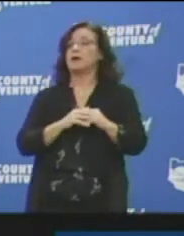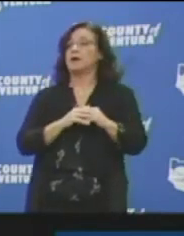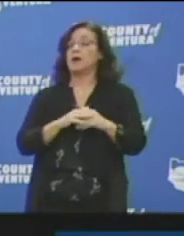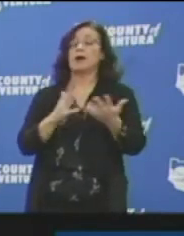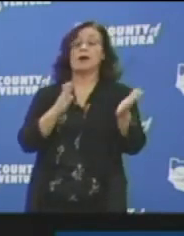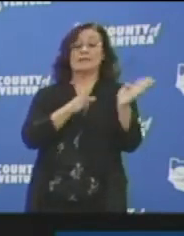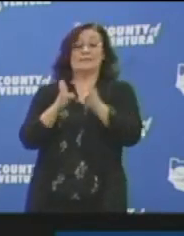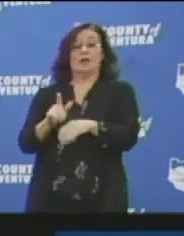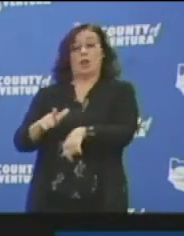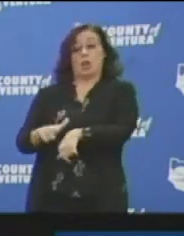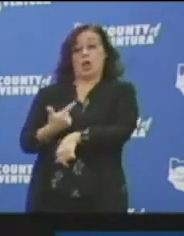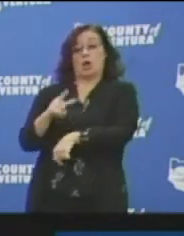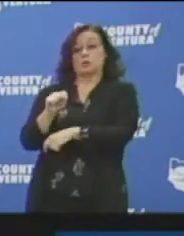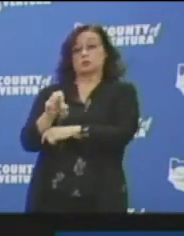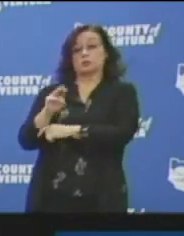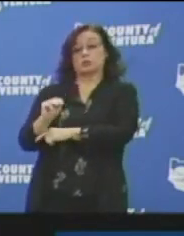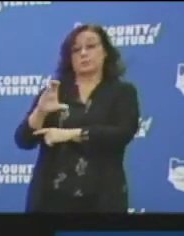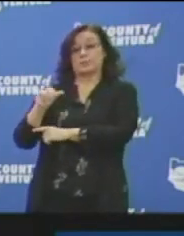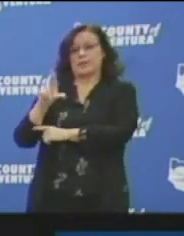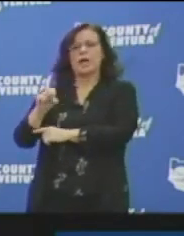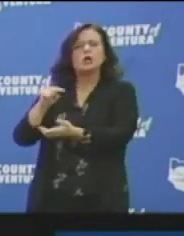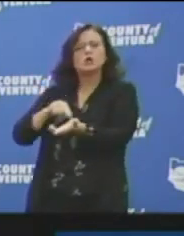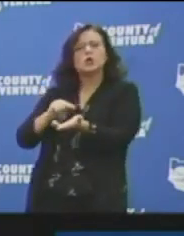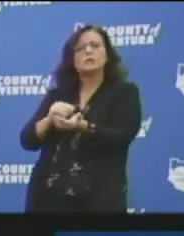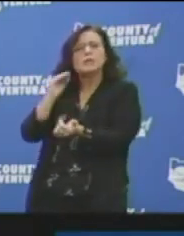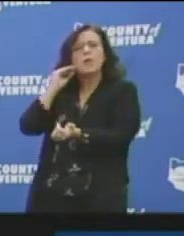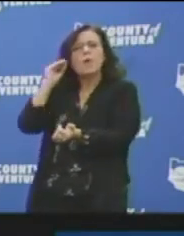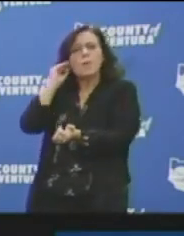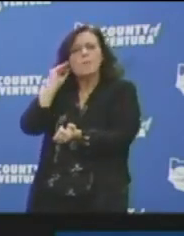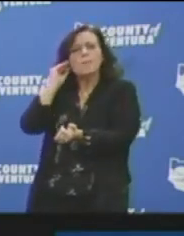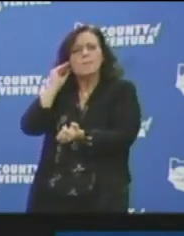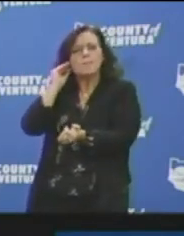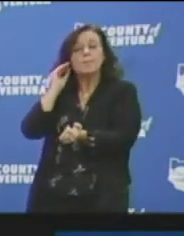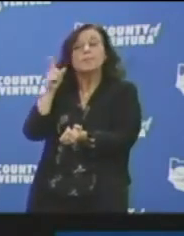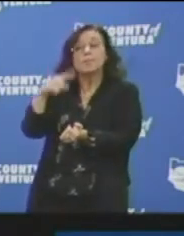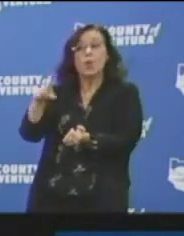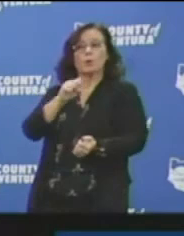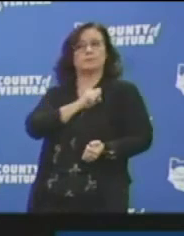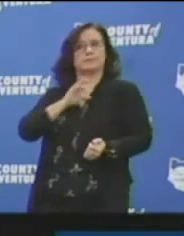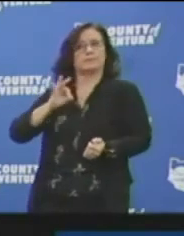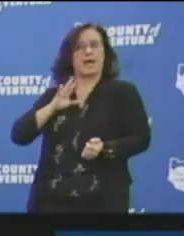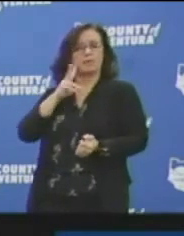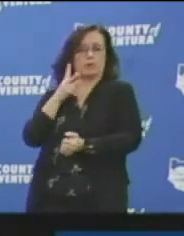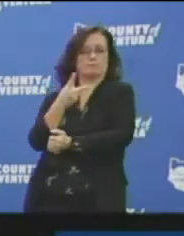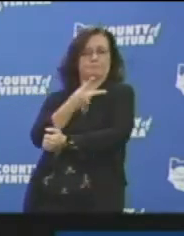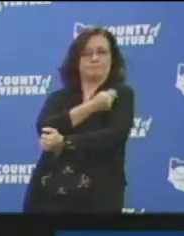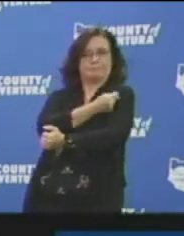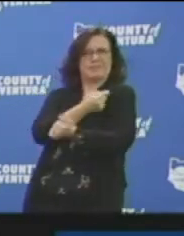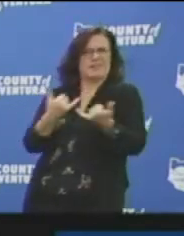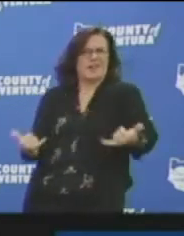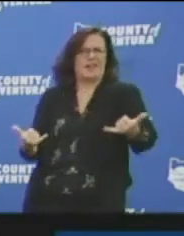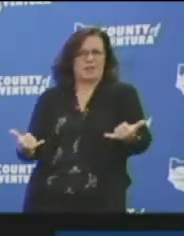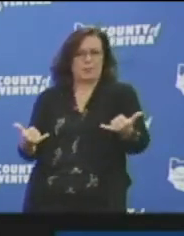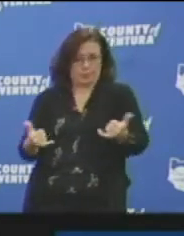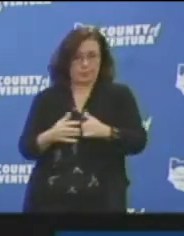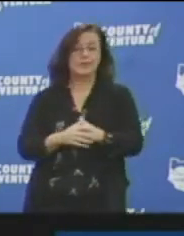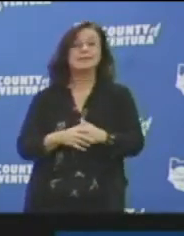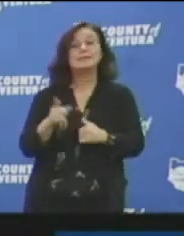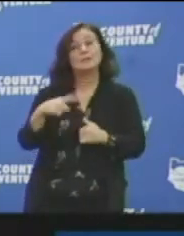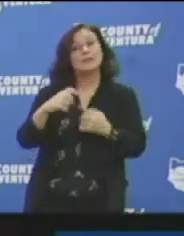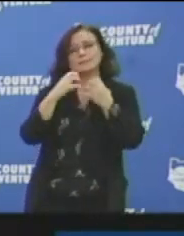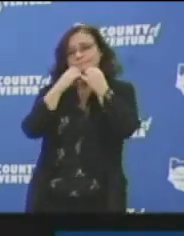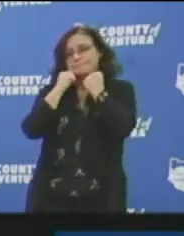residents are undergoing vaccination right now, and this is a critical population to protect